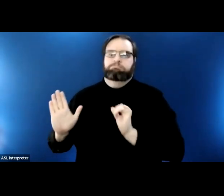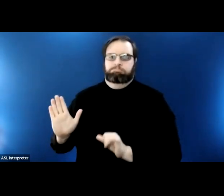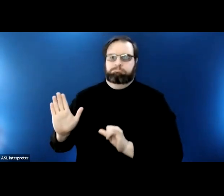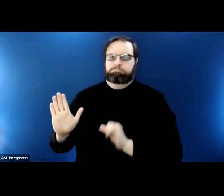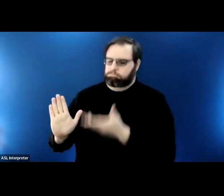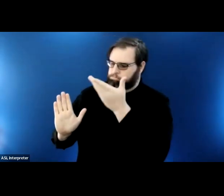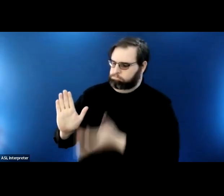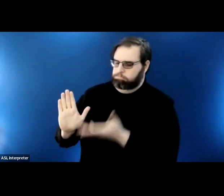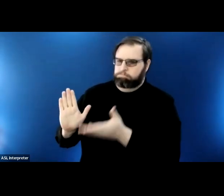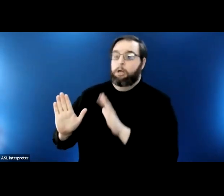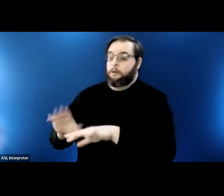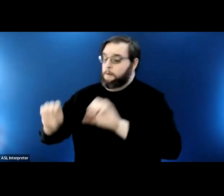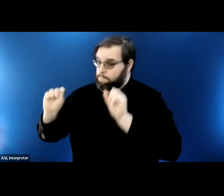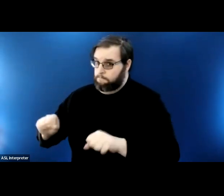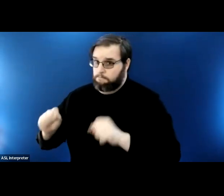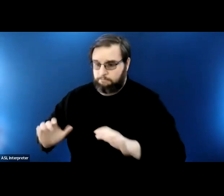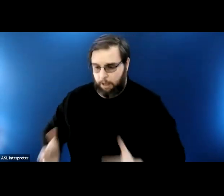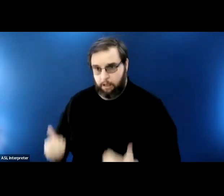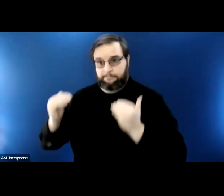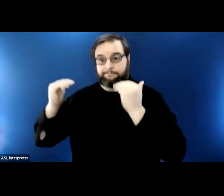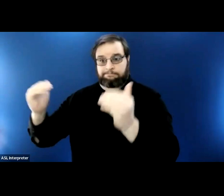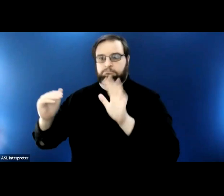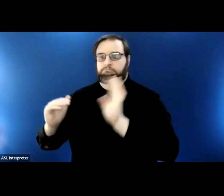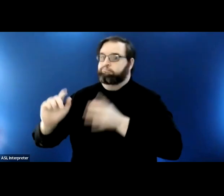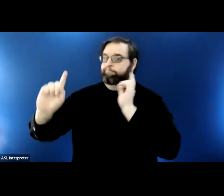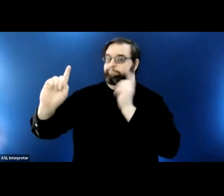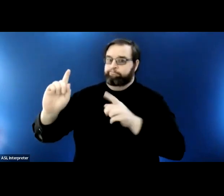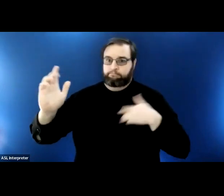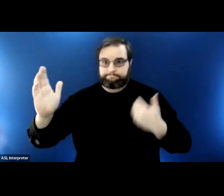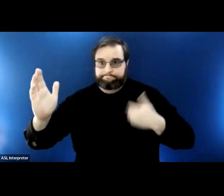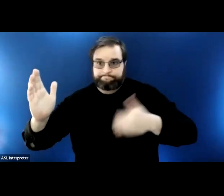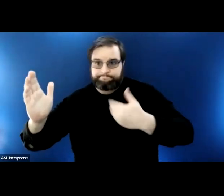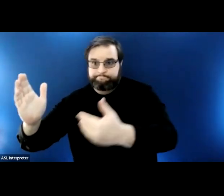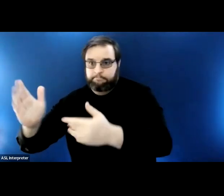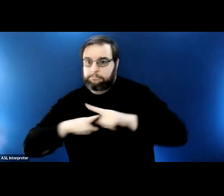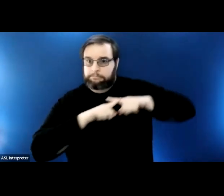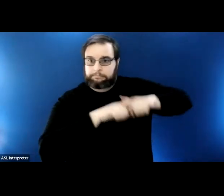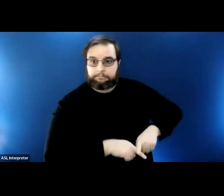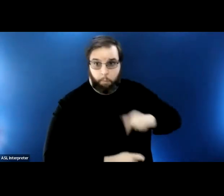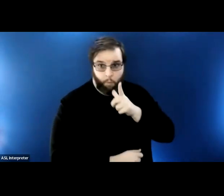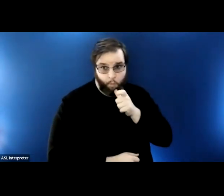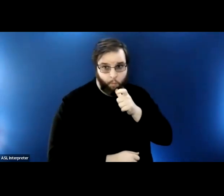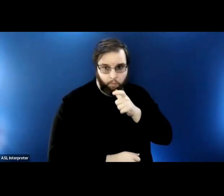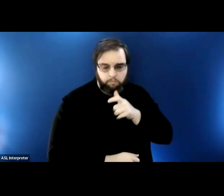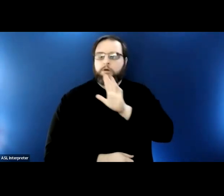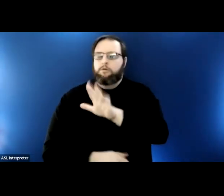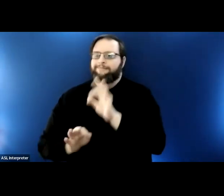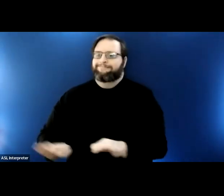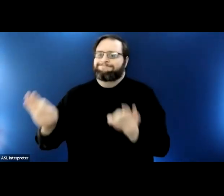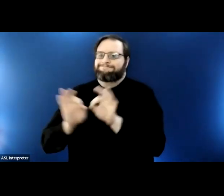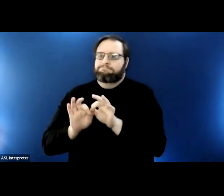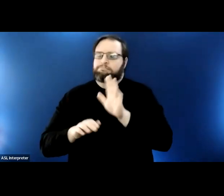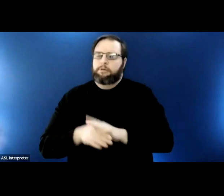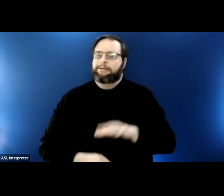their ability to successfully advance their mission is dependent upon the value they place on diversity